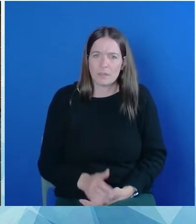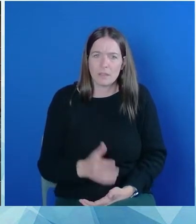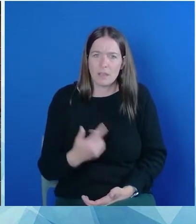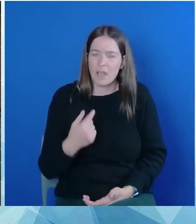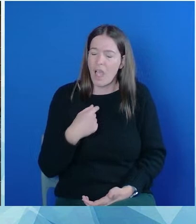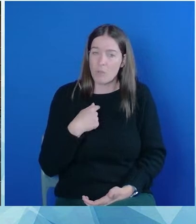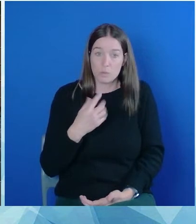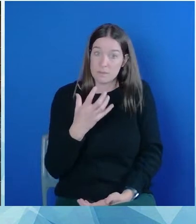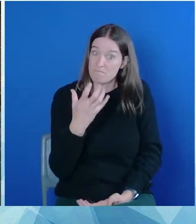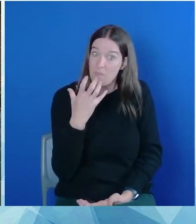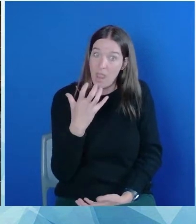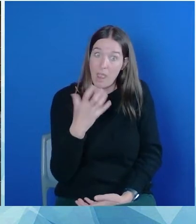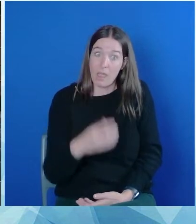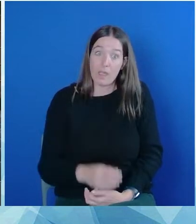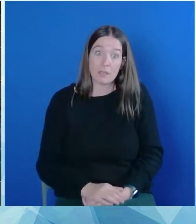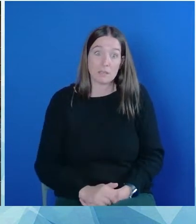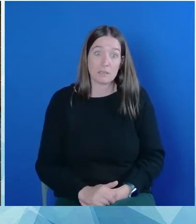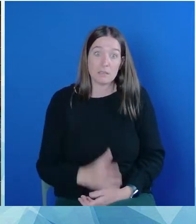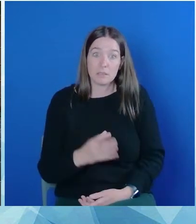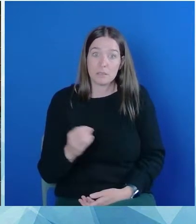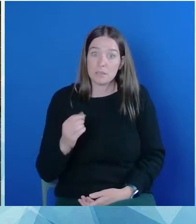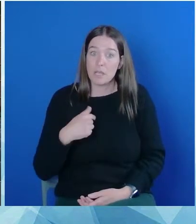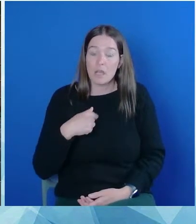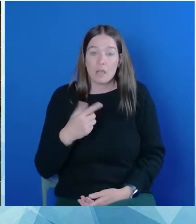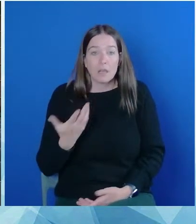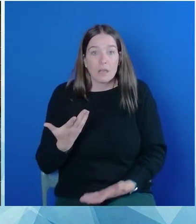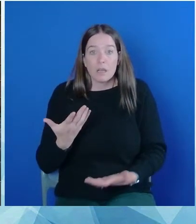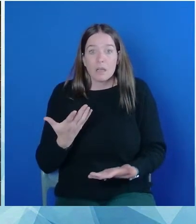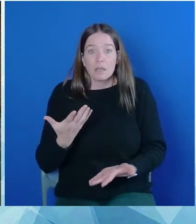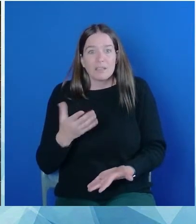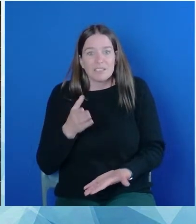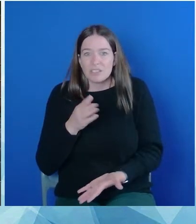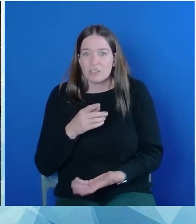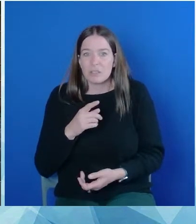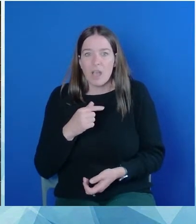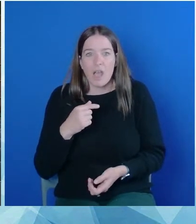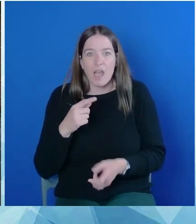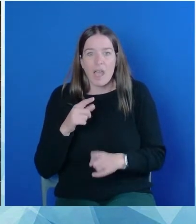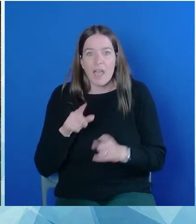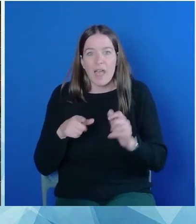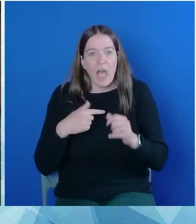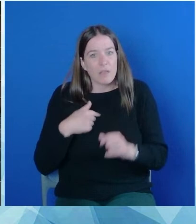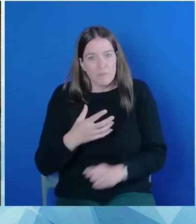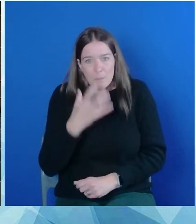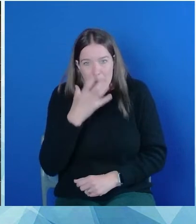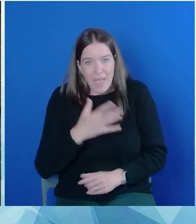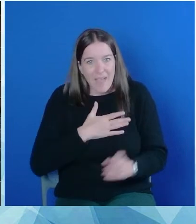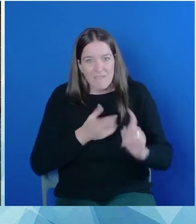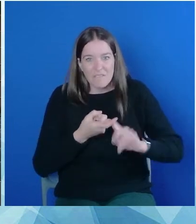and really upsetting for everyone involved. And he tries to stop,